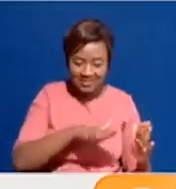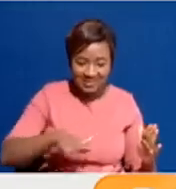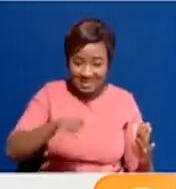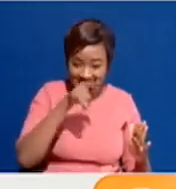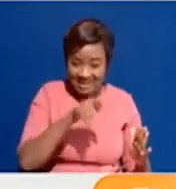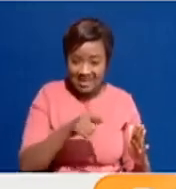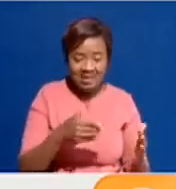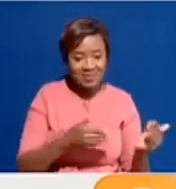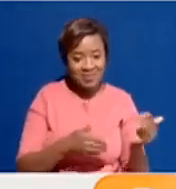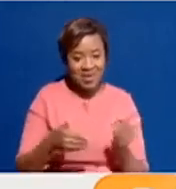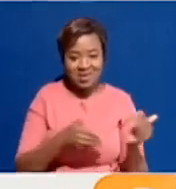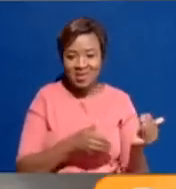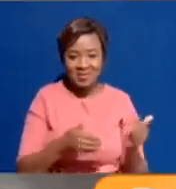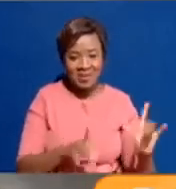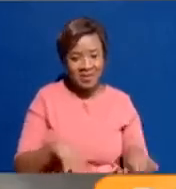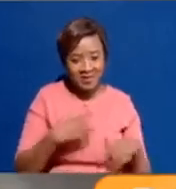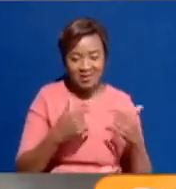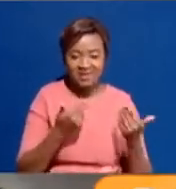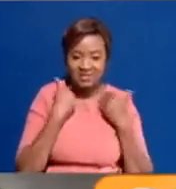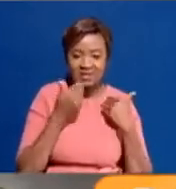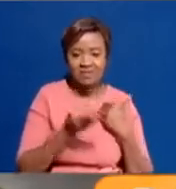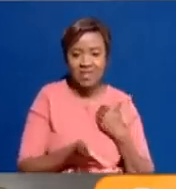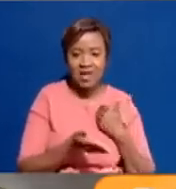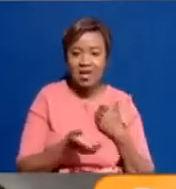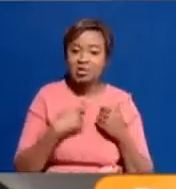a gap in the iron sheet roof.